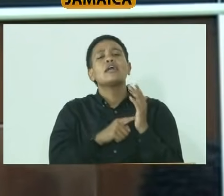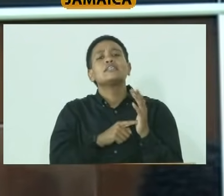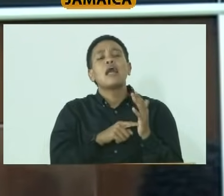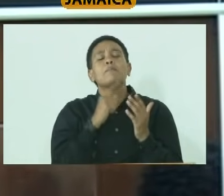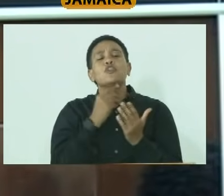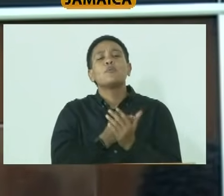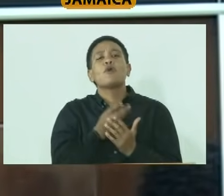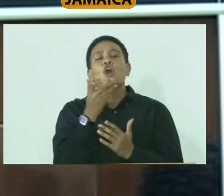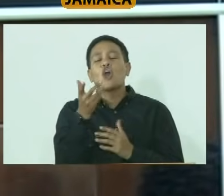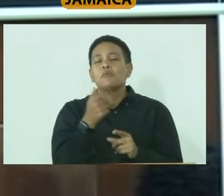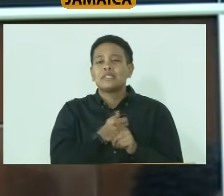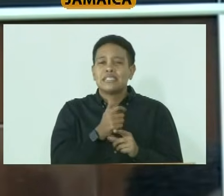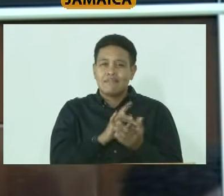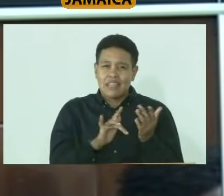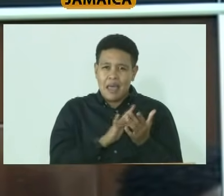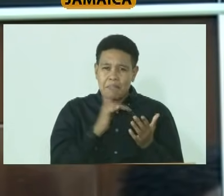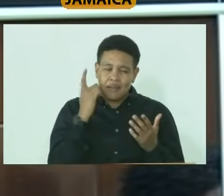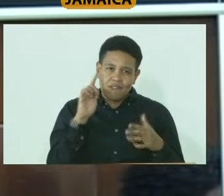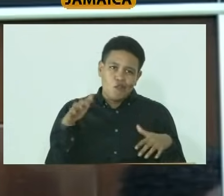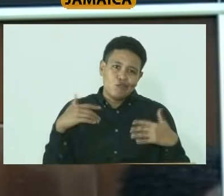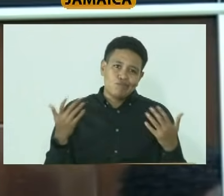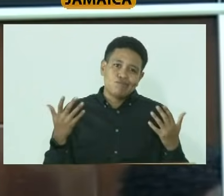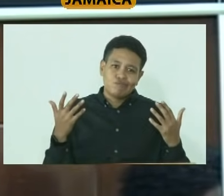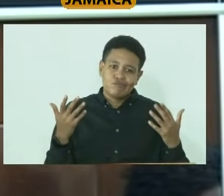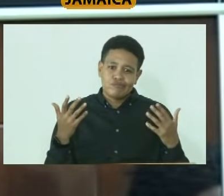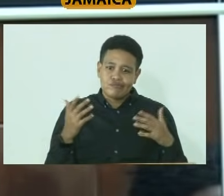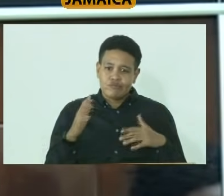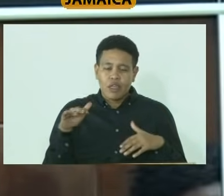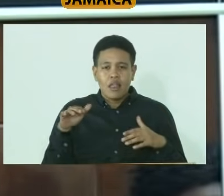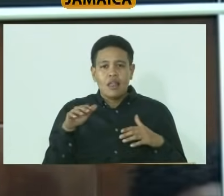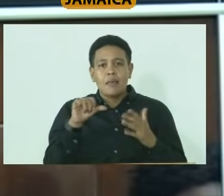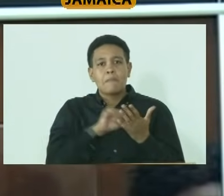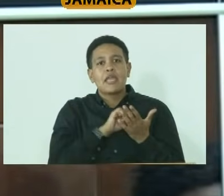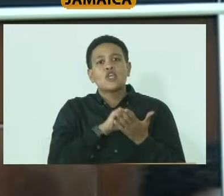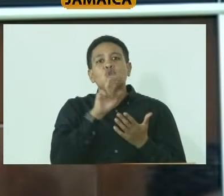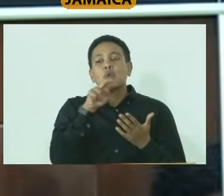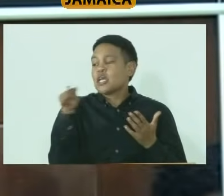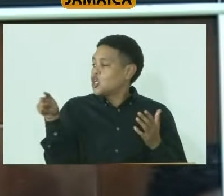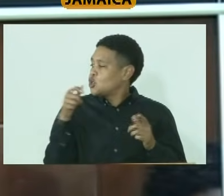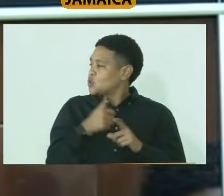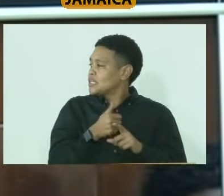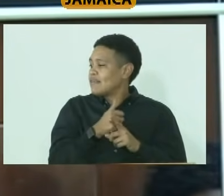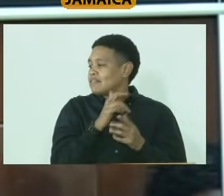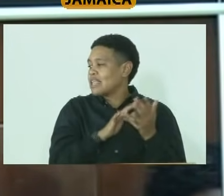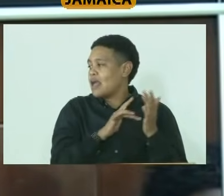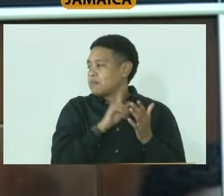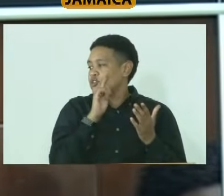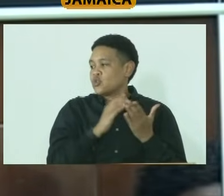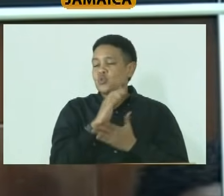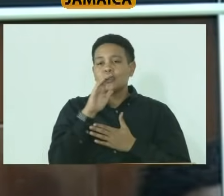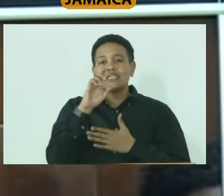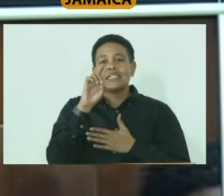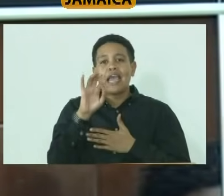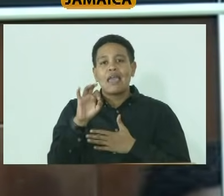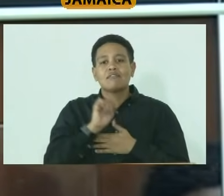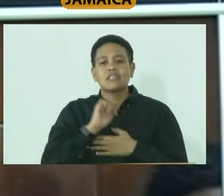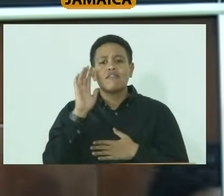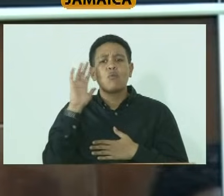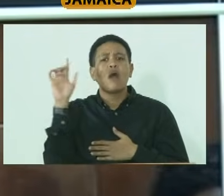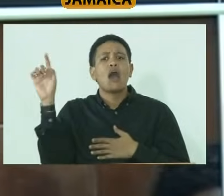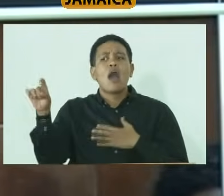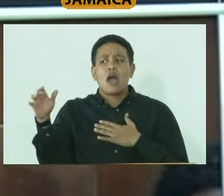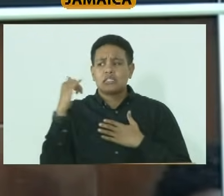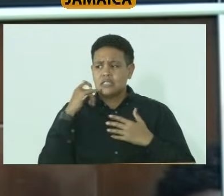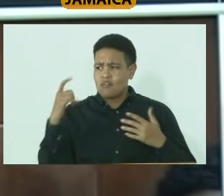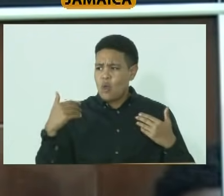the tablets for, on page 22, the tablets through the CDF, I would like to ask